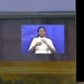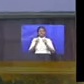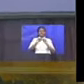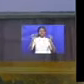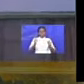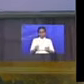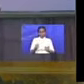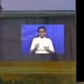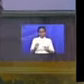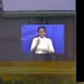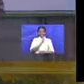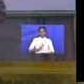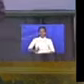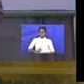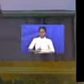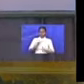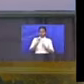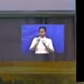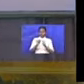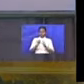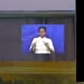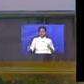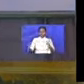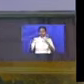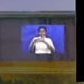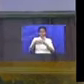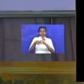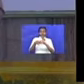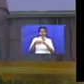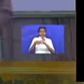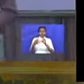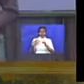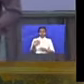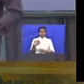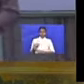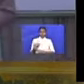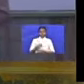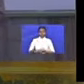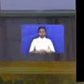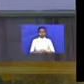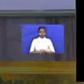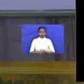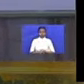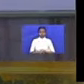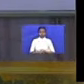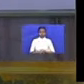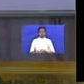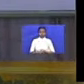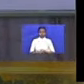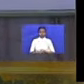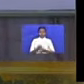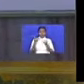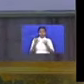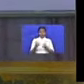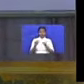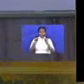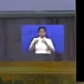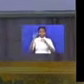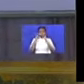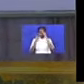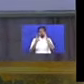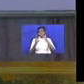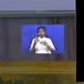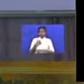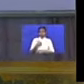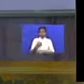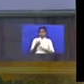kingdom commonwealth. Kingdom commonwealth. I want you to say it again. Say kingdom commonwealth. Kingdom commonwealth. This vision was birthed